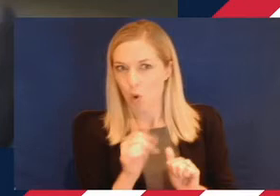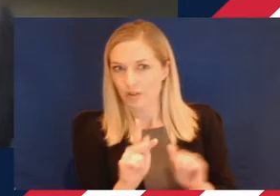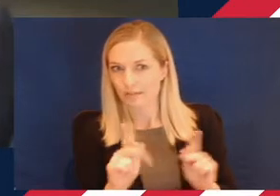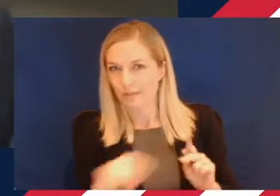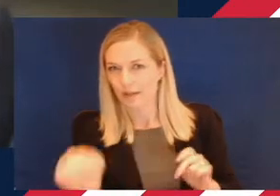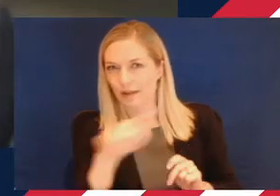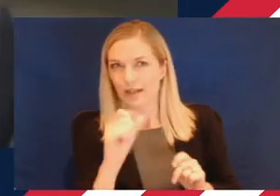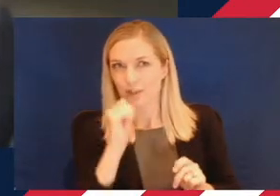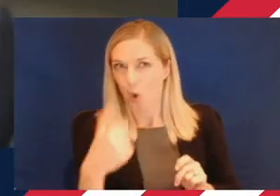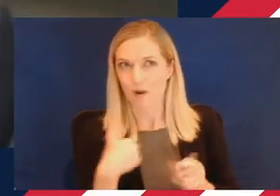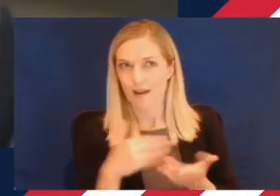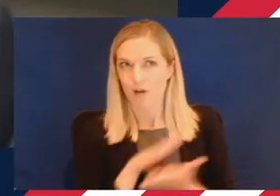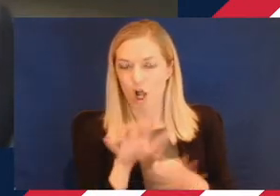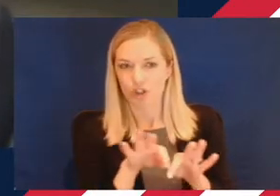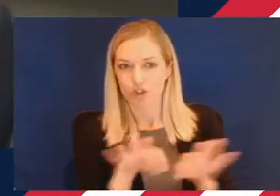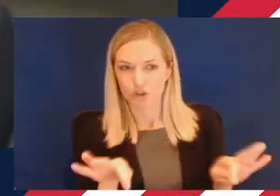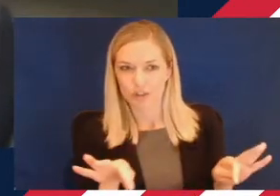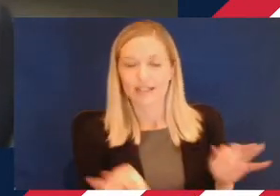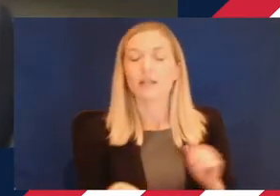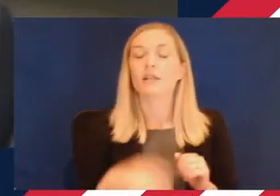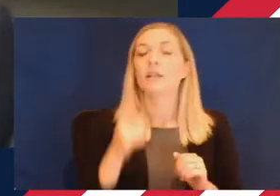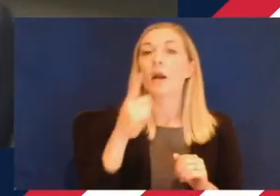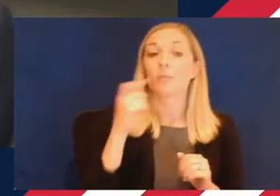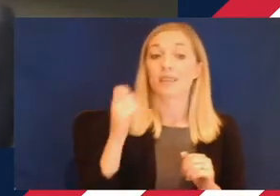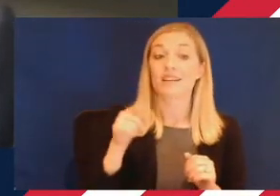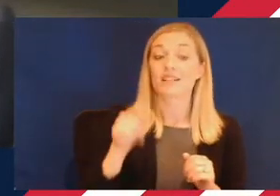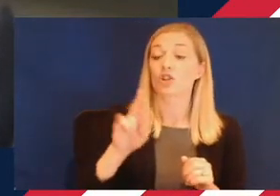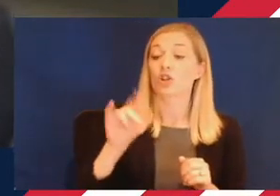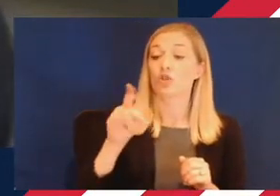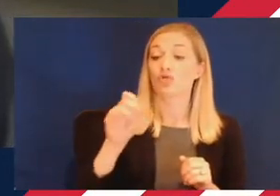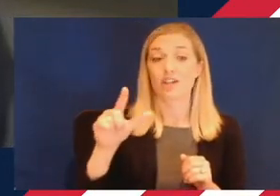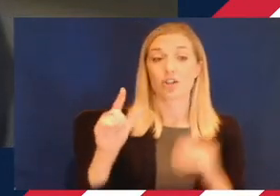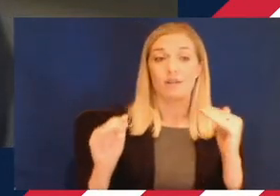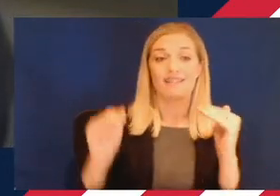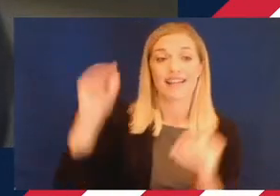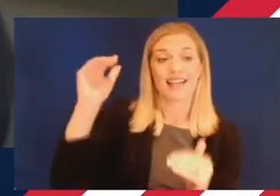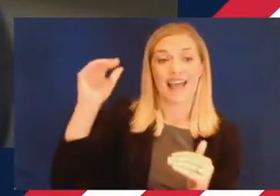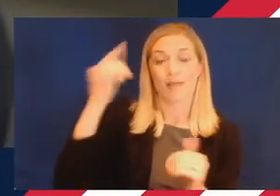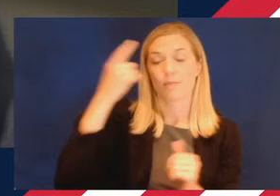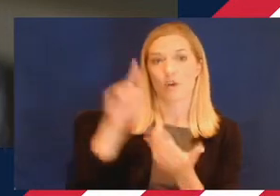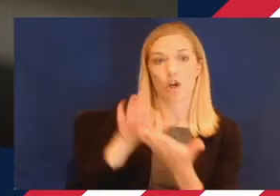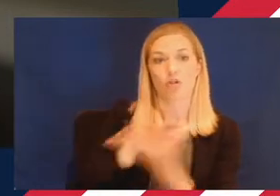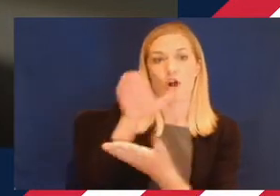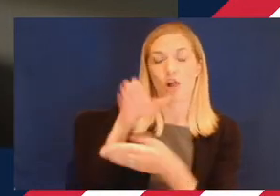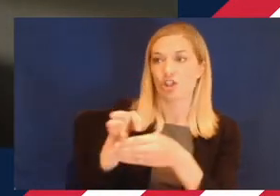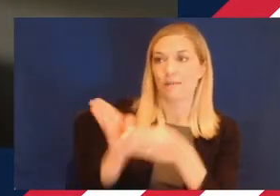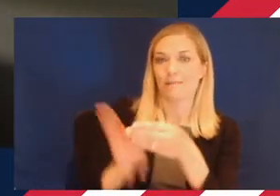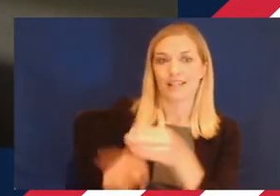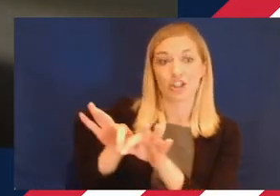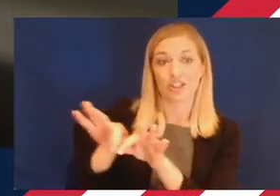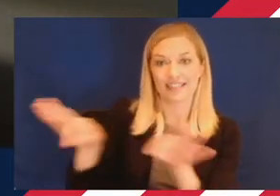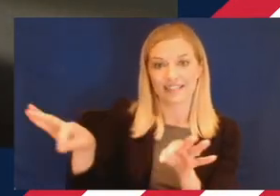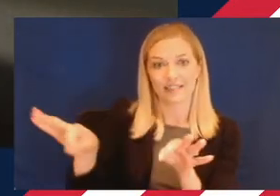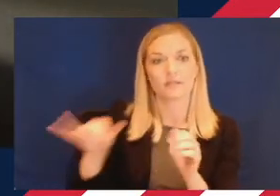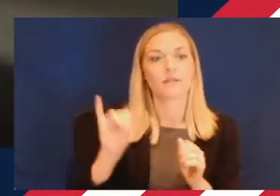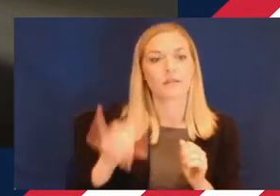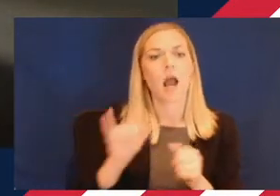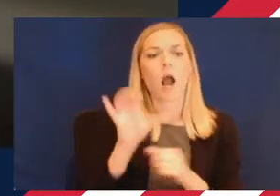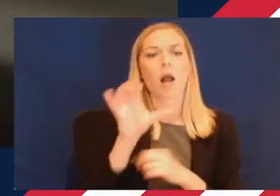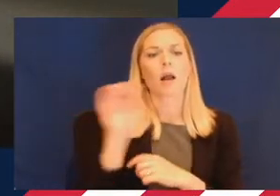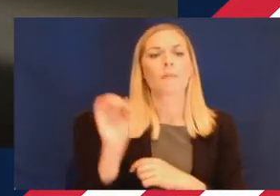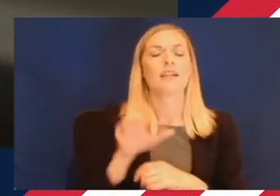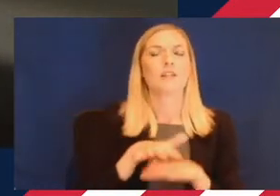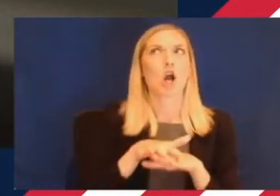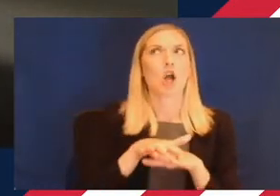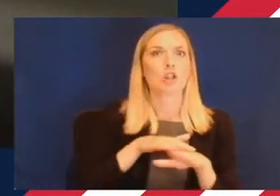in college attainment, degree inflation has a disparate impact on Black workers. Companies are slowly shifting to skills-based hiring instead of degree-based